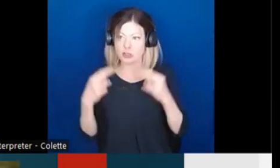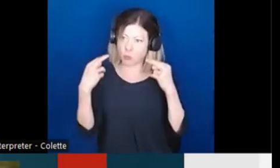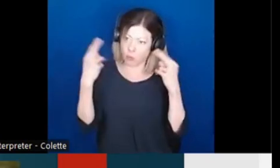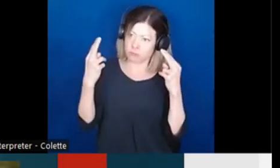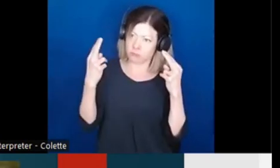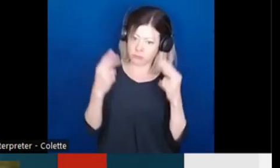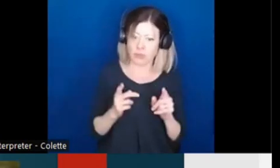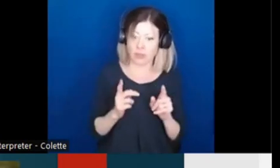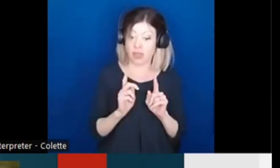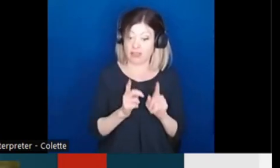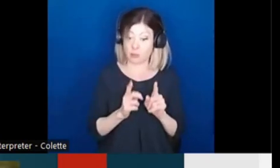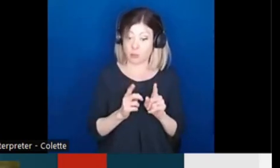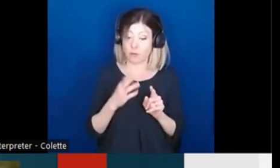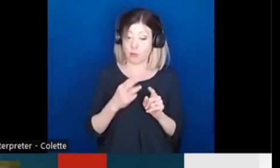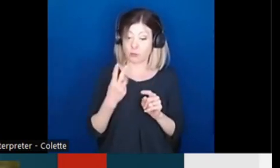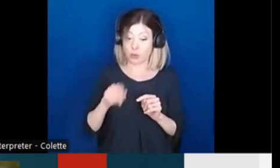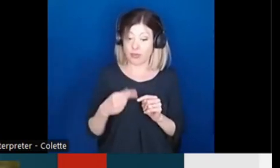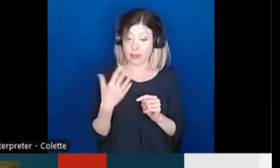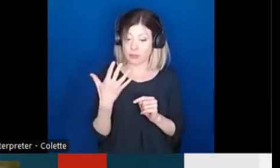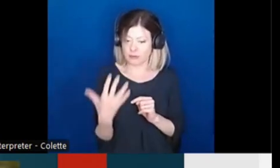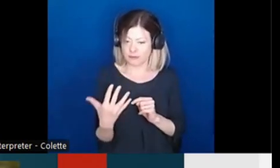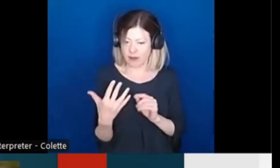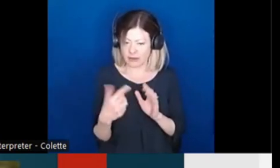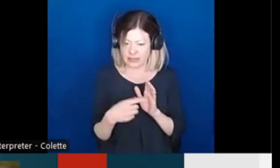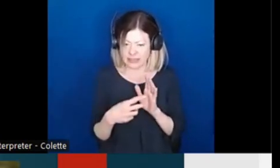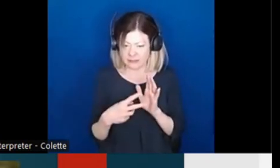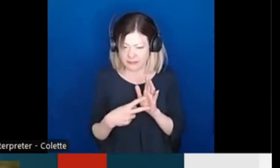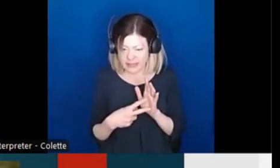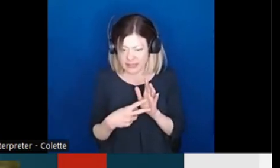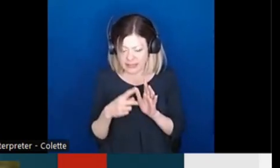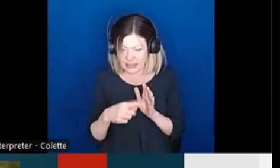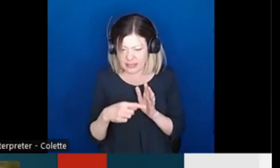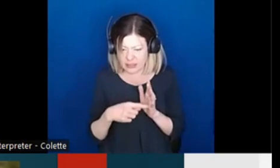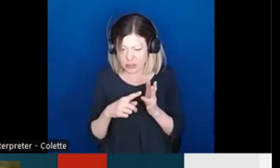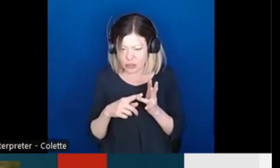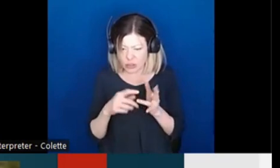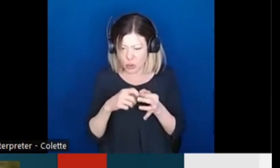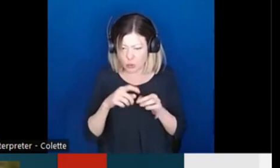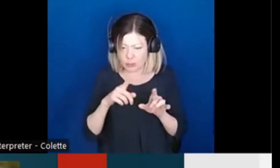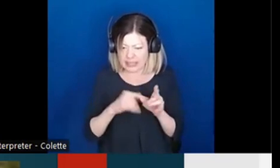from 2005 with Toby Stevens, Great Rochester,